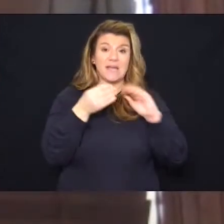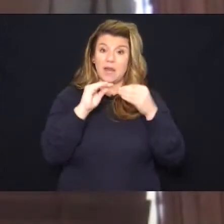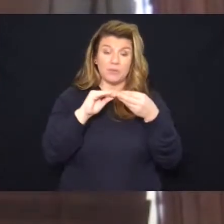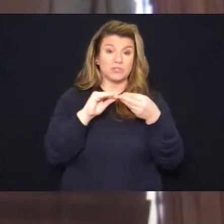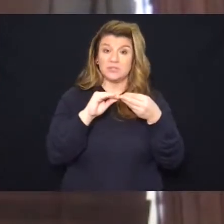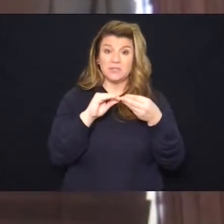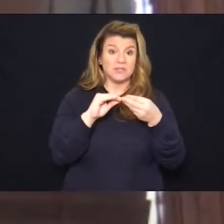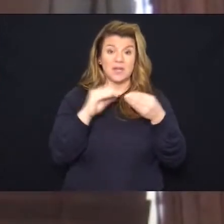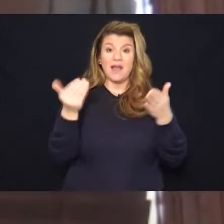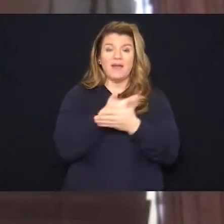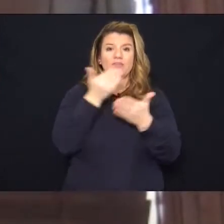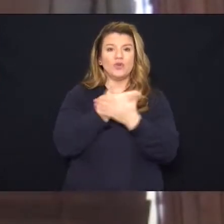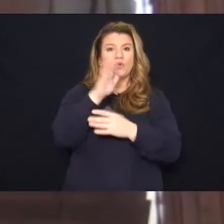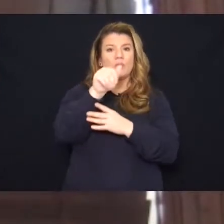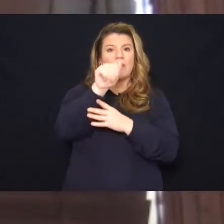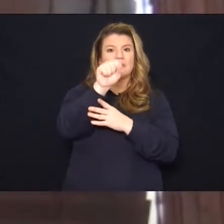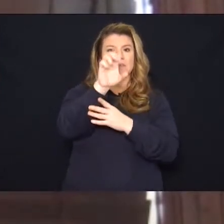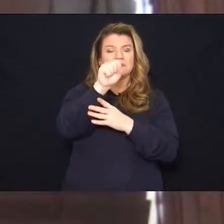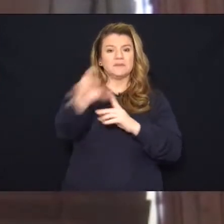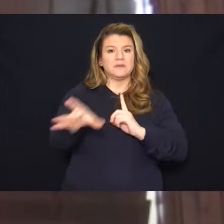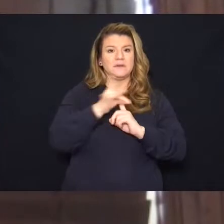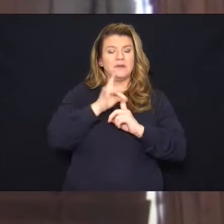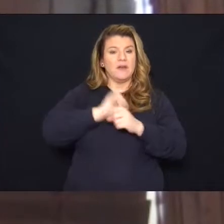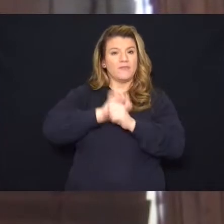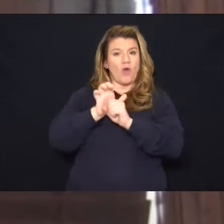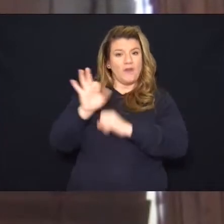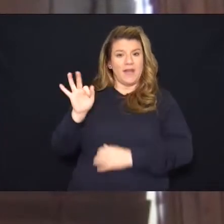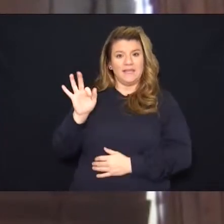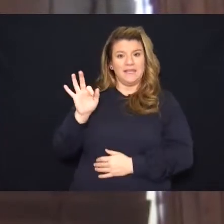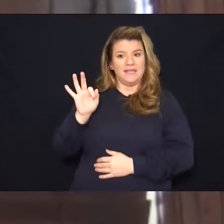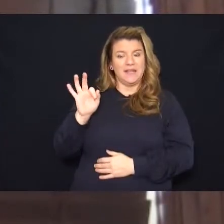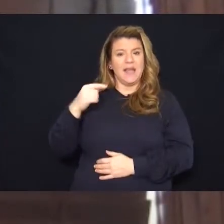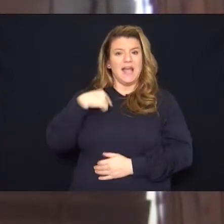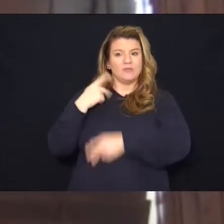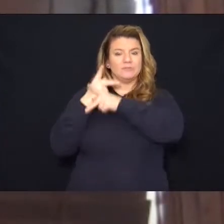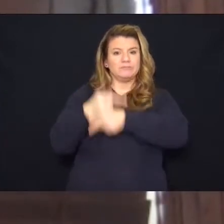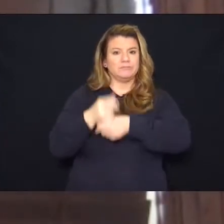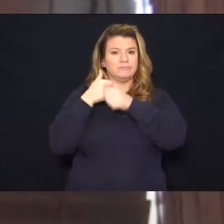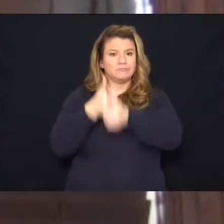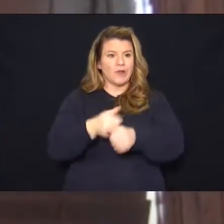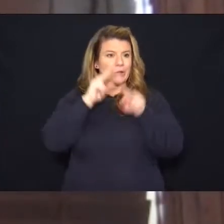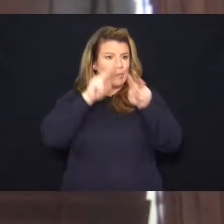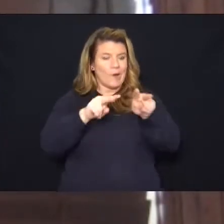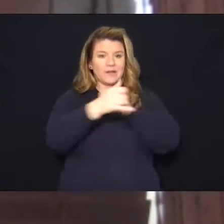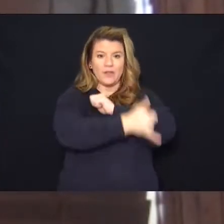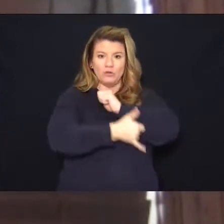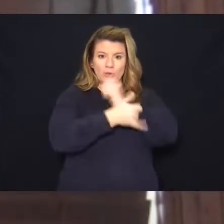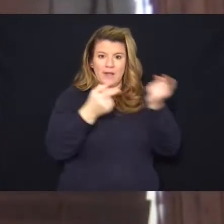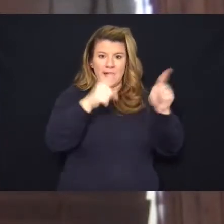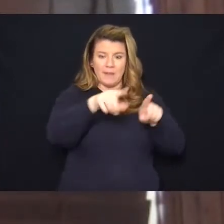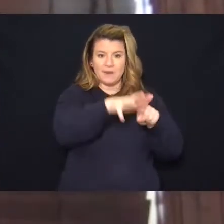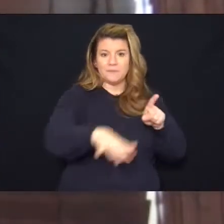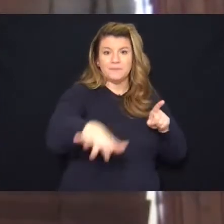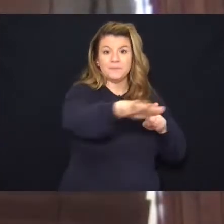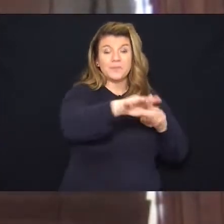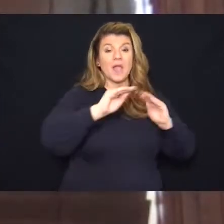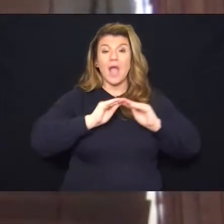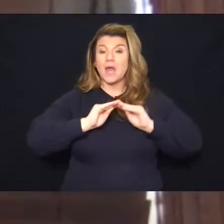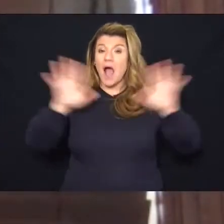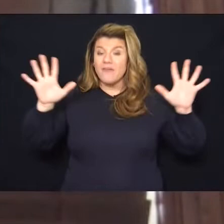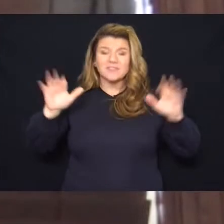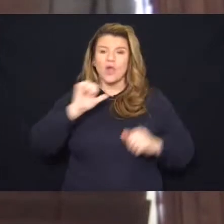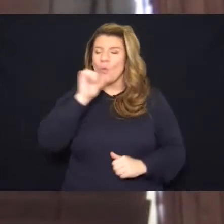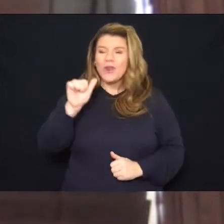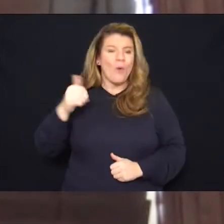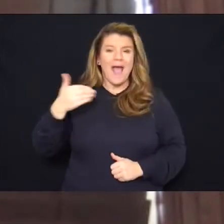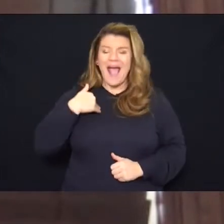numbers of new cases of COVID-19 as we track the rest of the country. And obviously, we don't have the